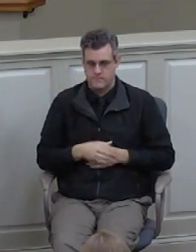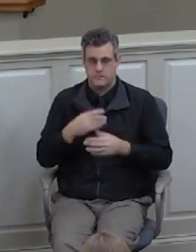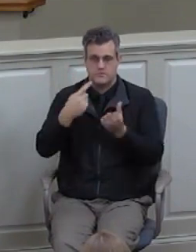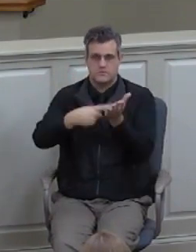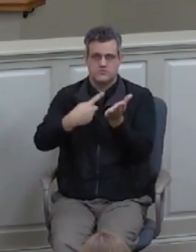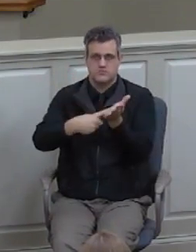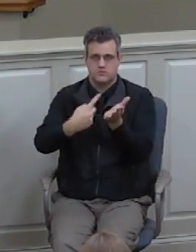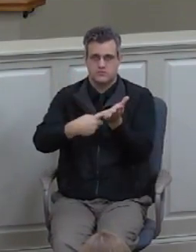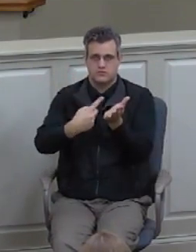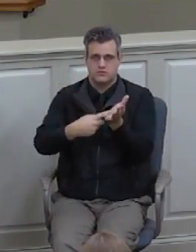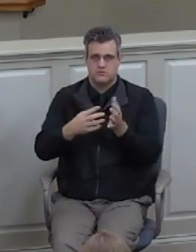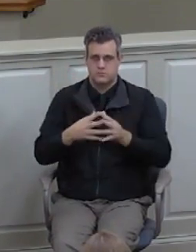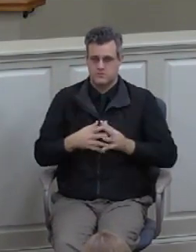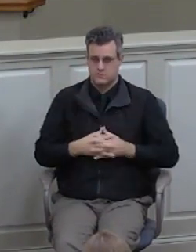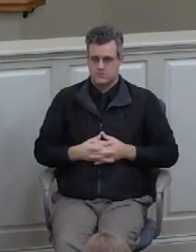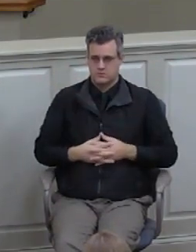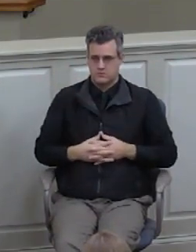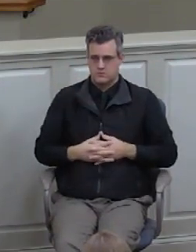Discussion.